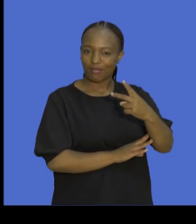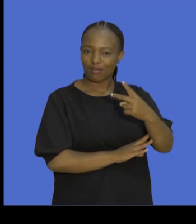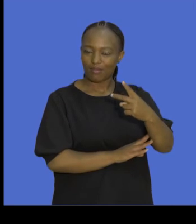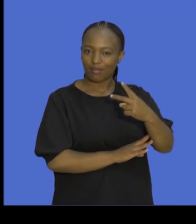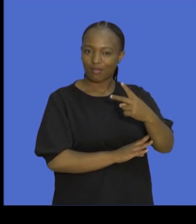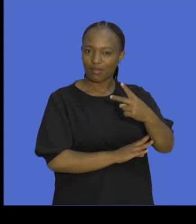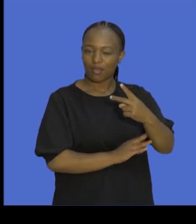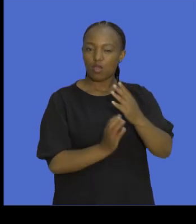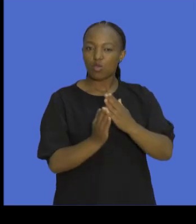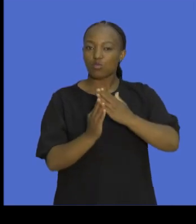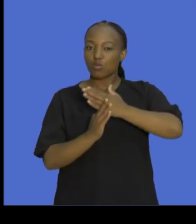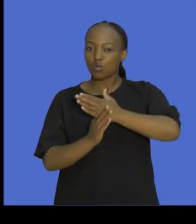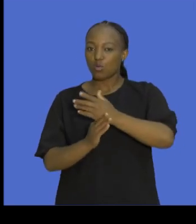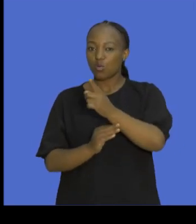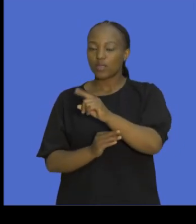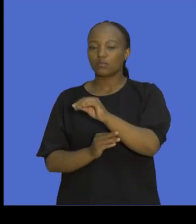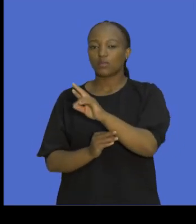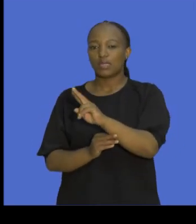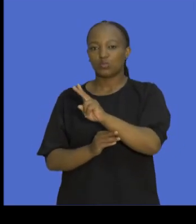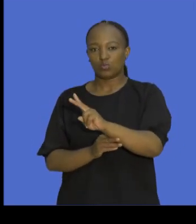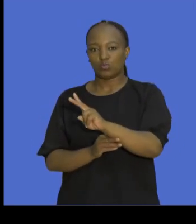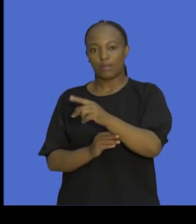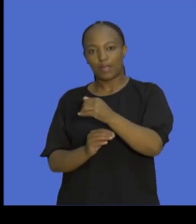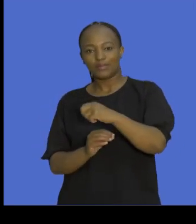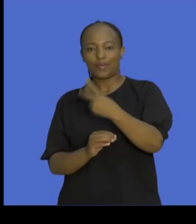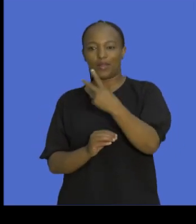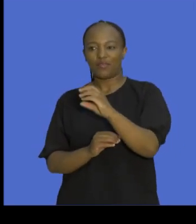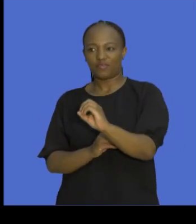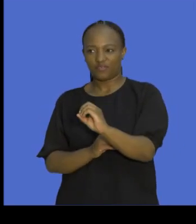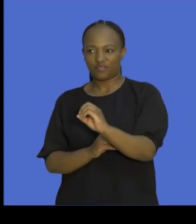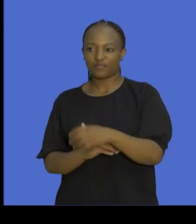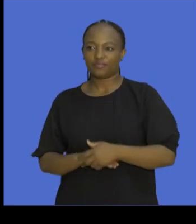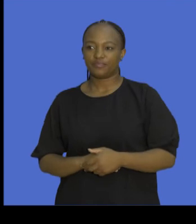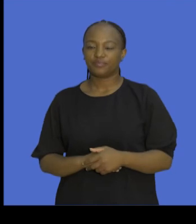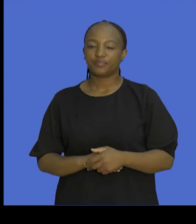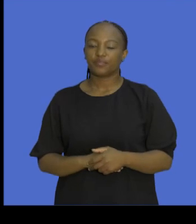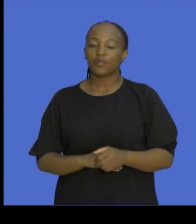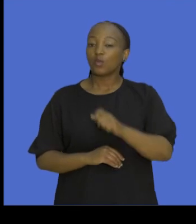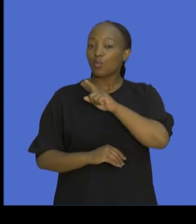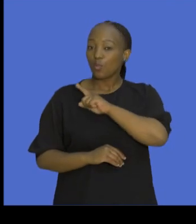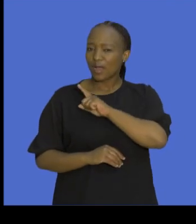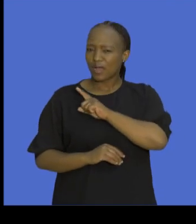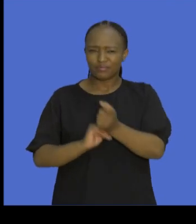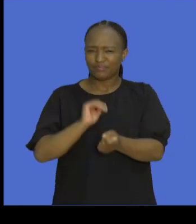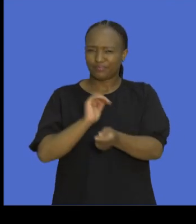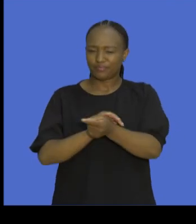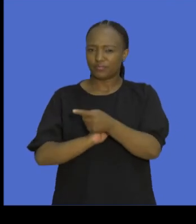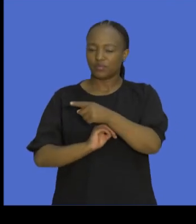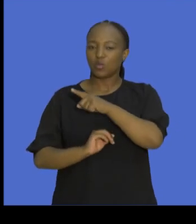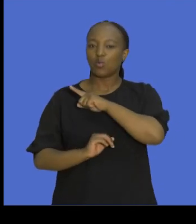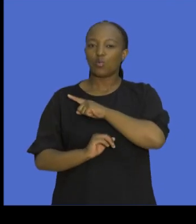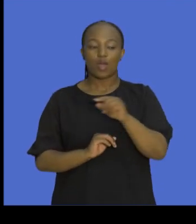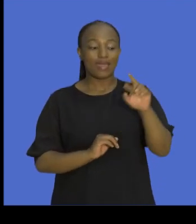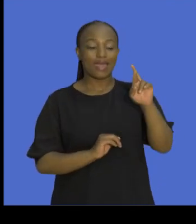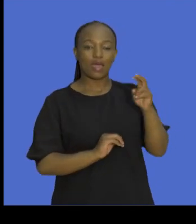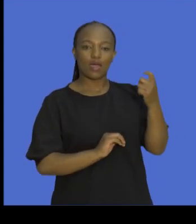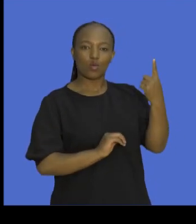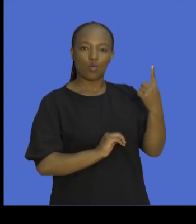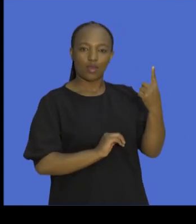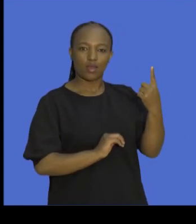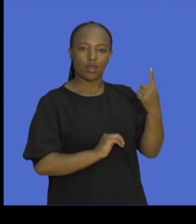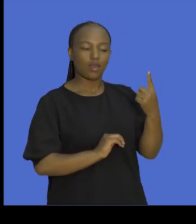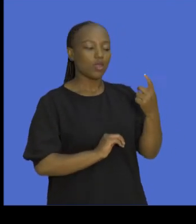current that is through R2, okay? And the main reason is because of R1.